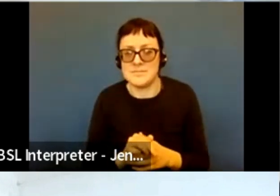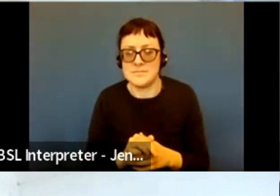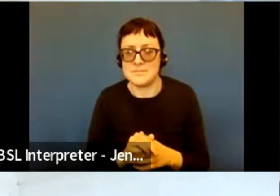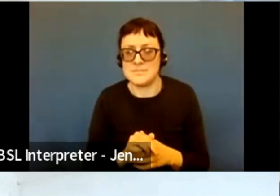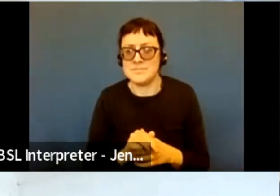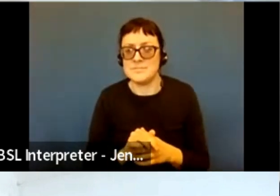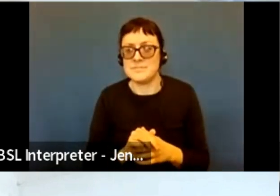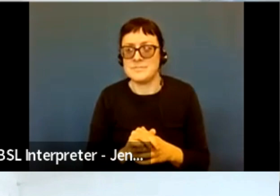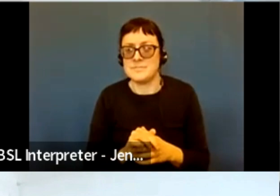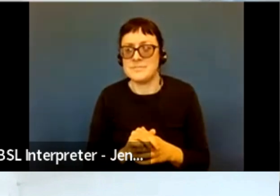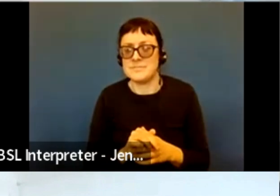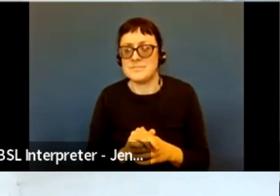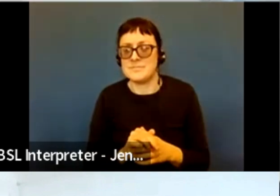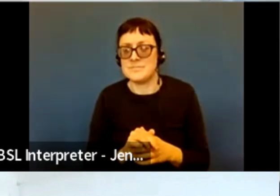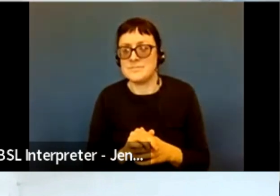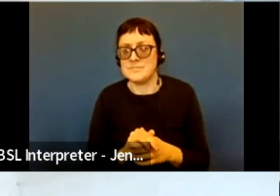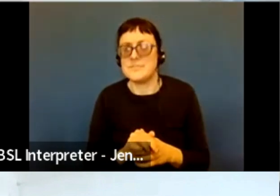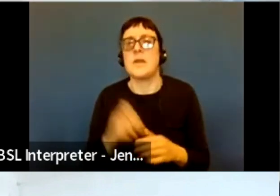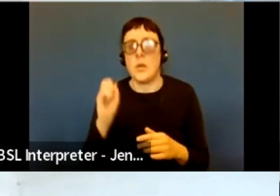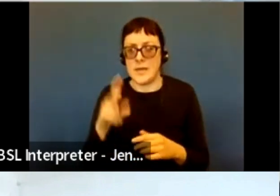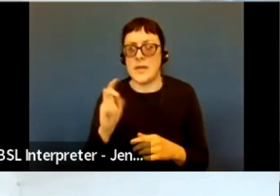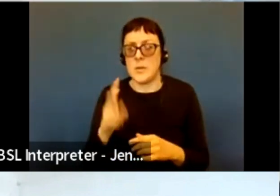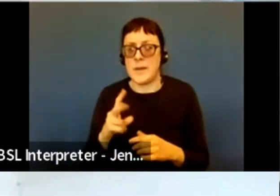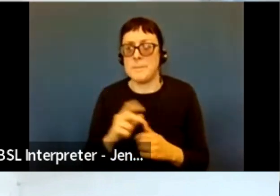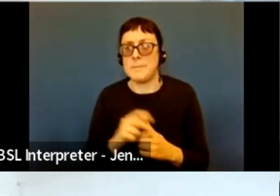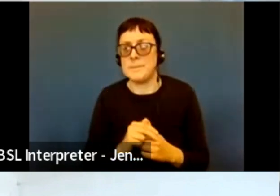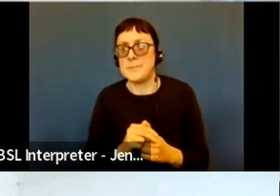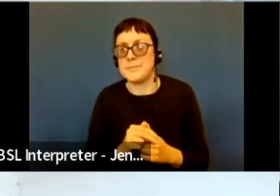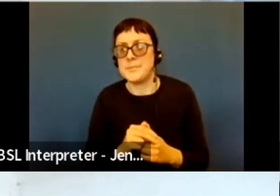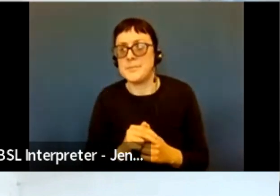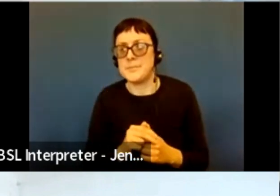And gen and okay.